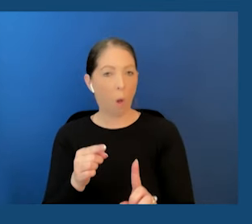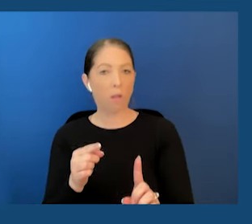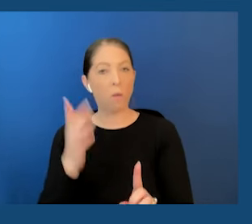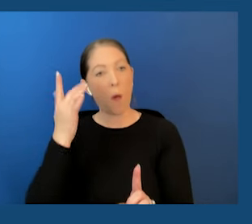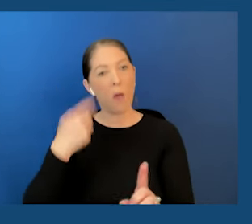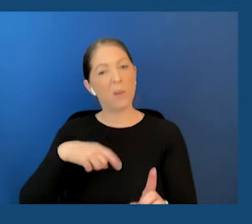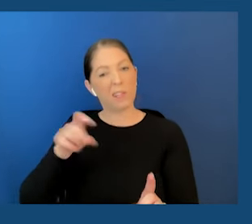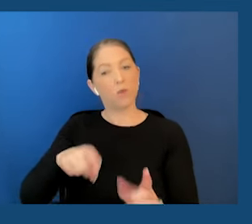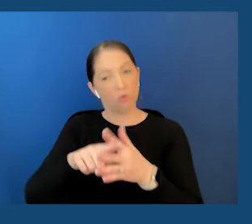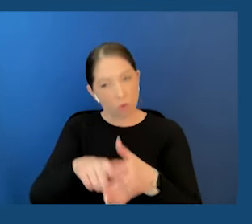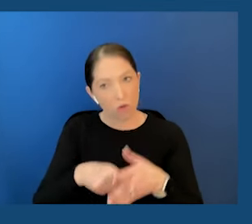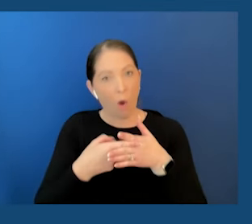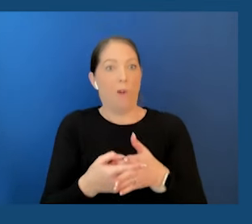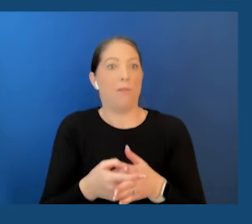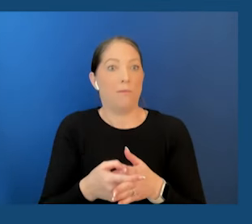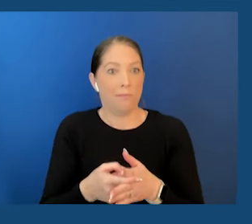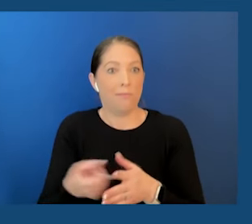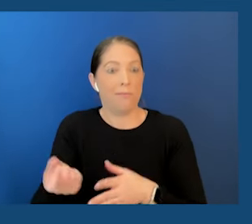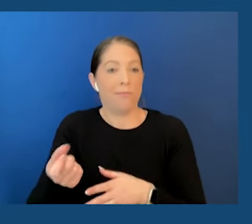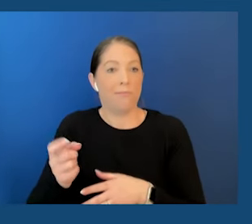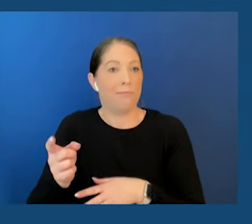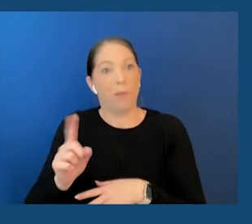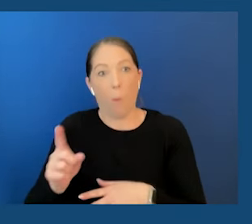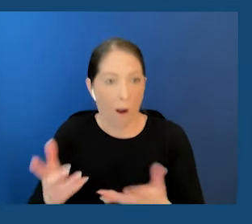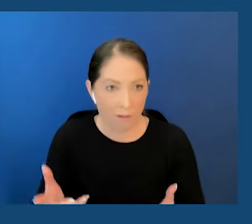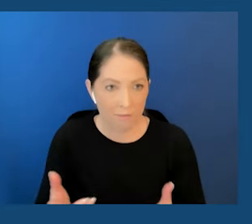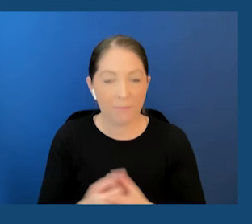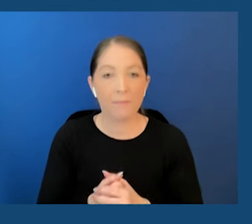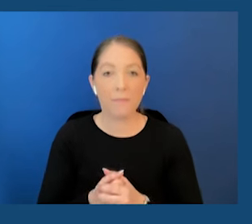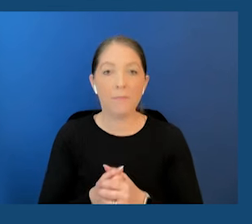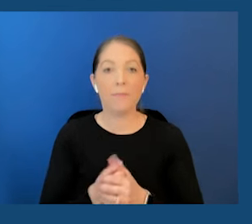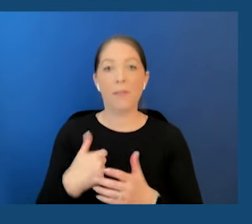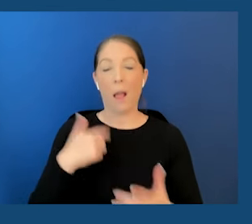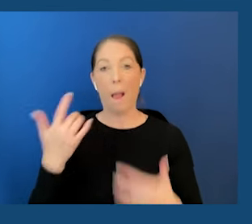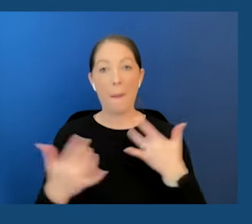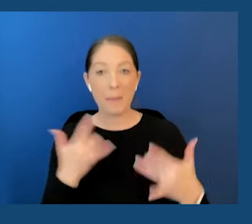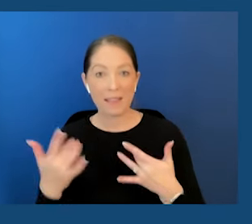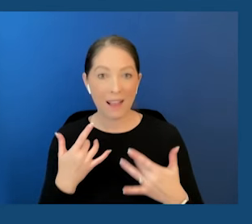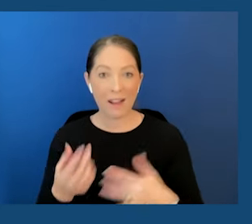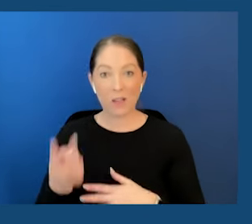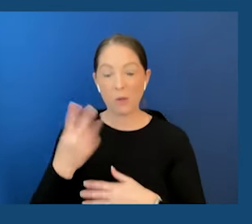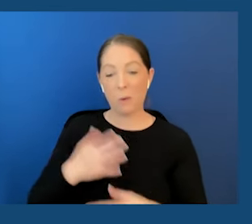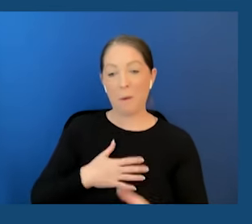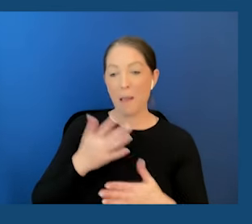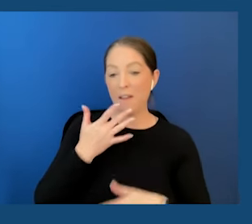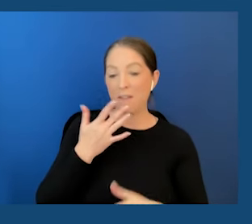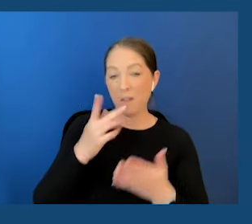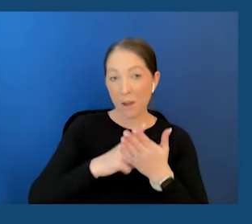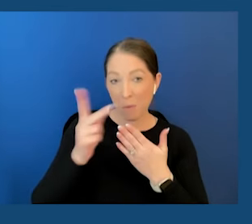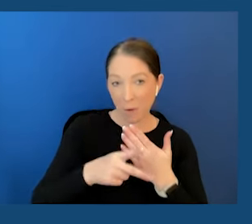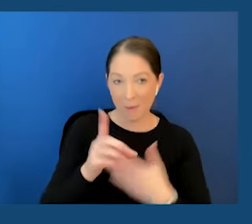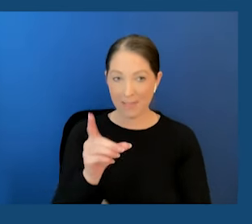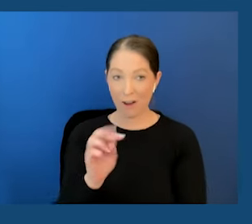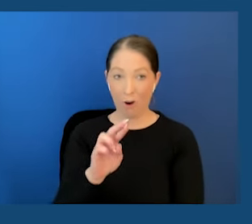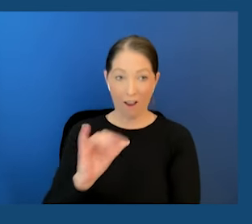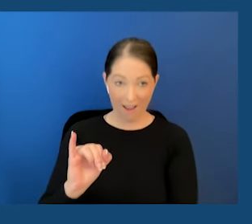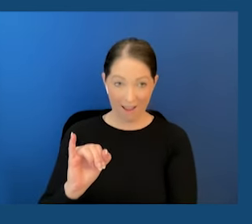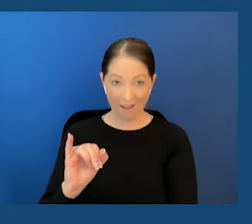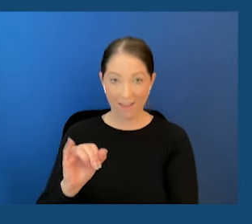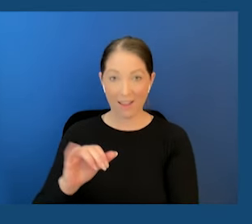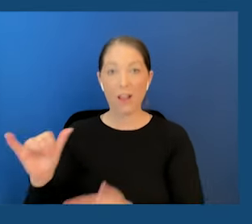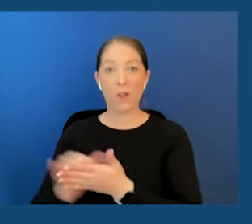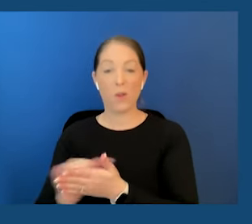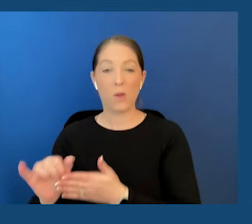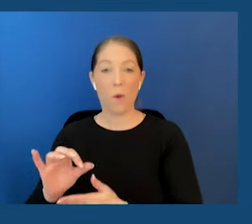here. So I'm excited about, as I mentioned, two of my favorite programs are the DRI and the New York Forward. And